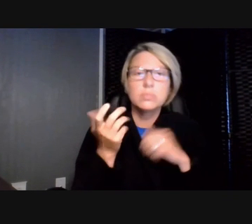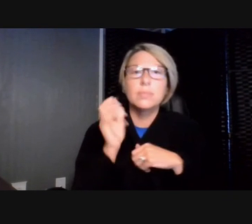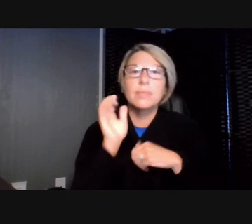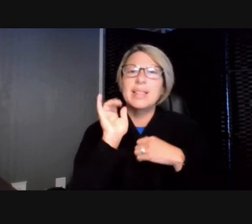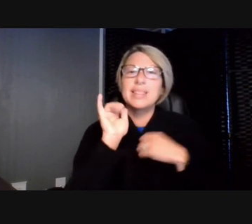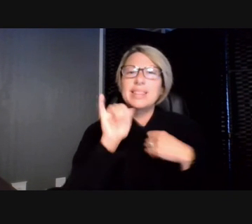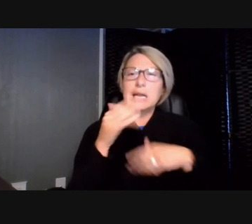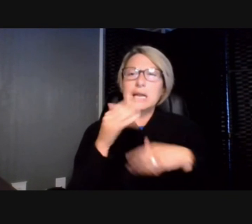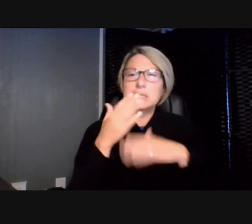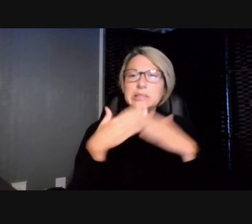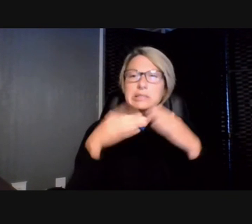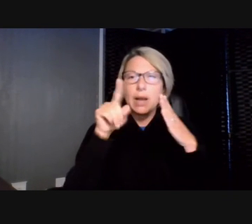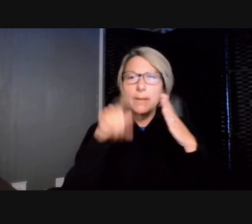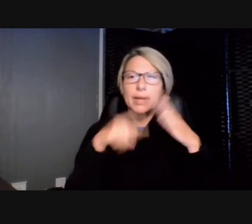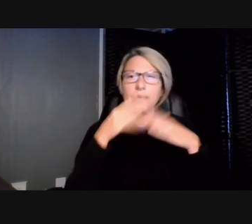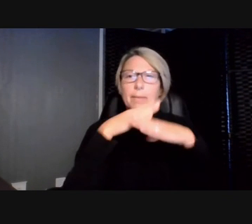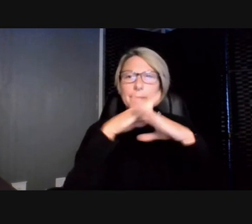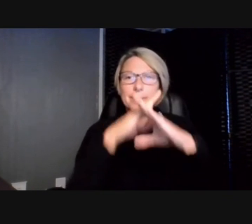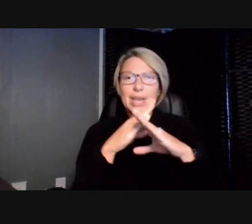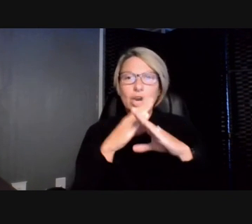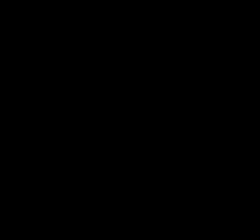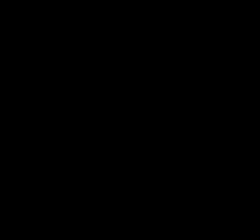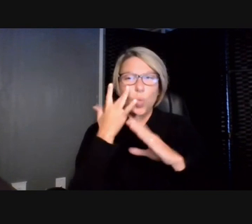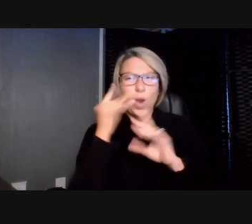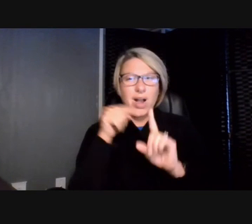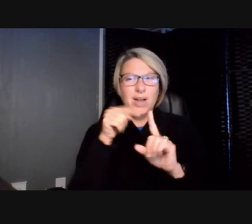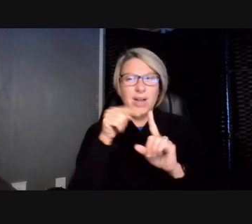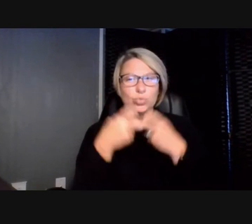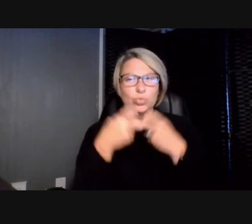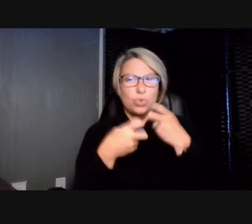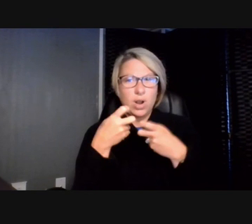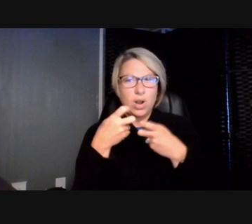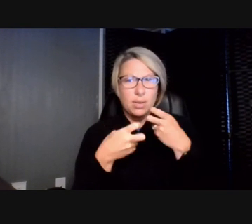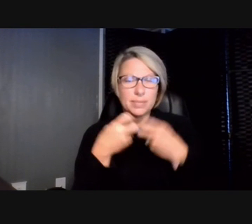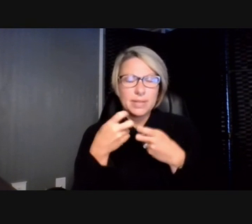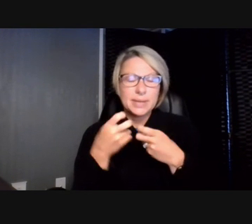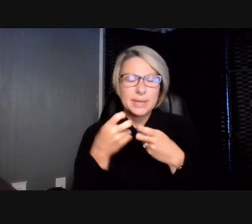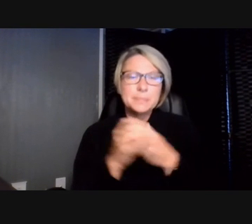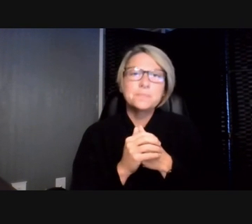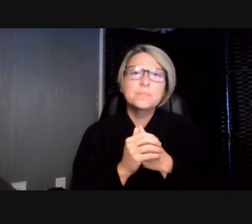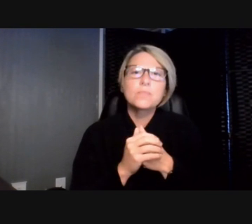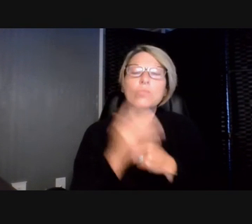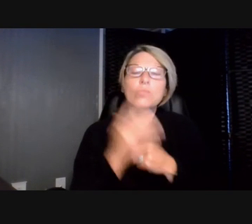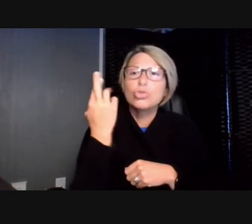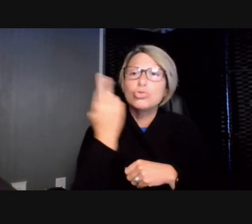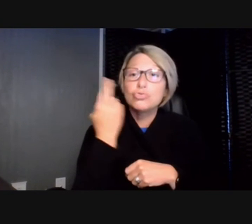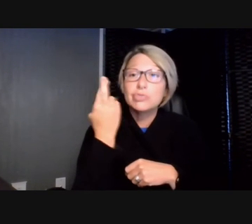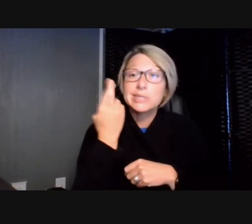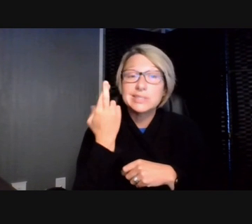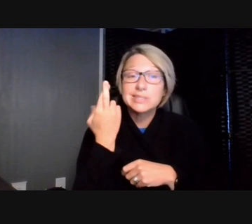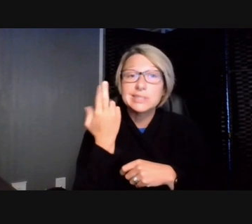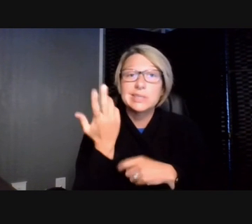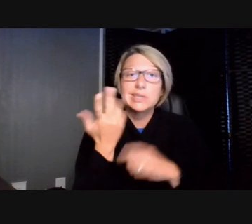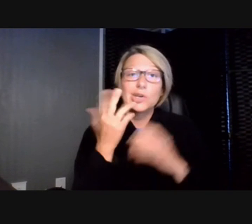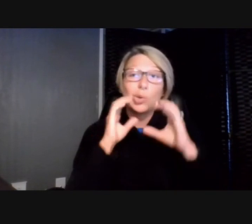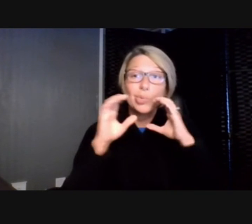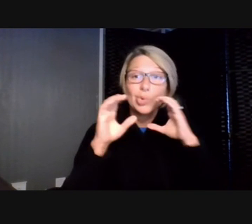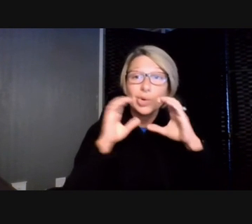why vulnerability can be a problem. And it's because of communication or